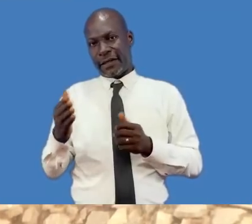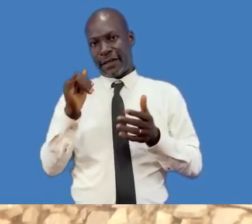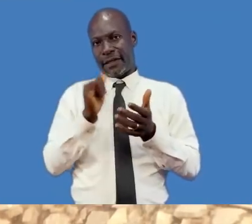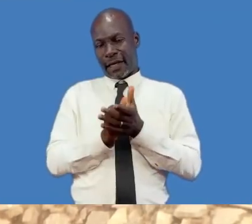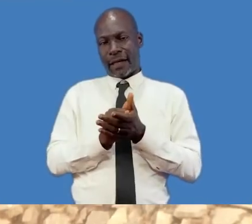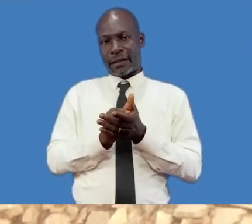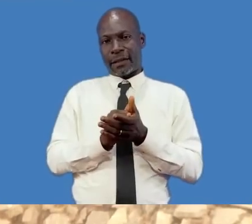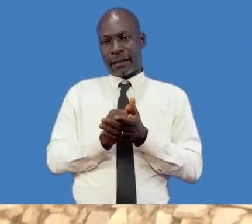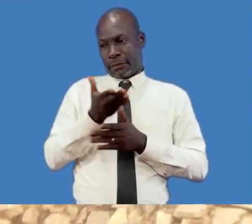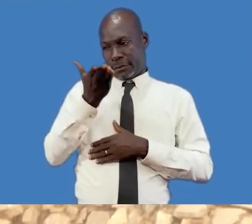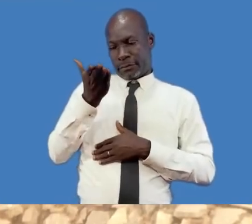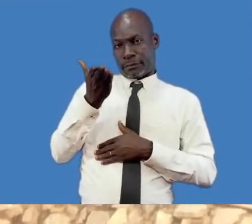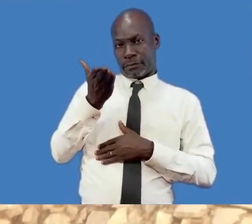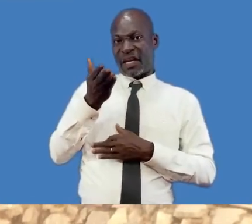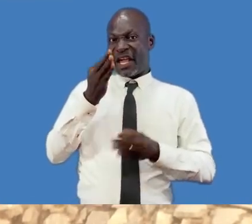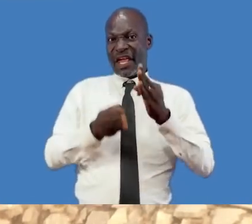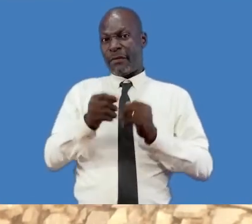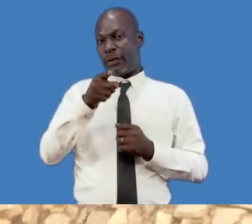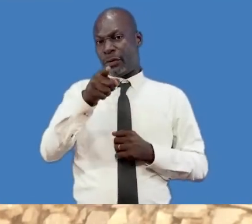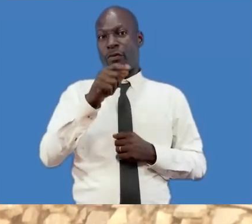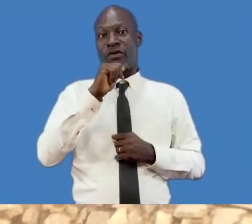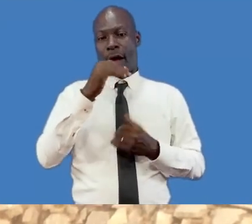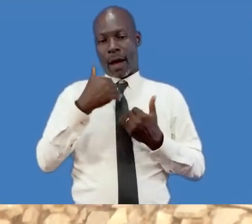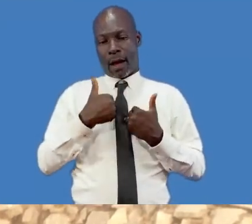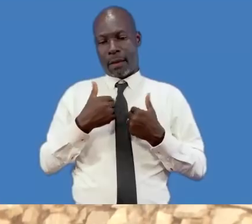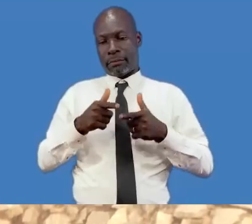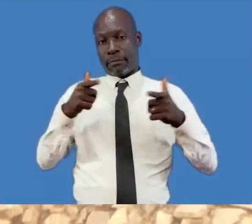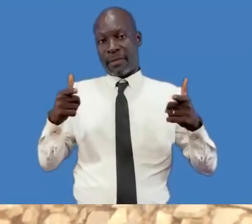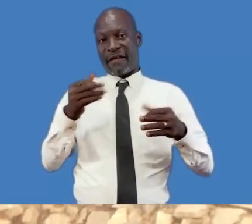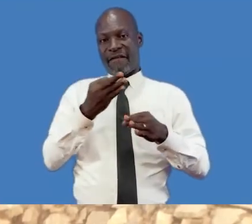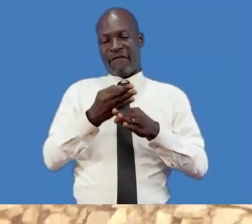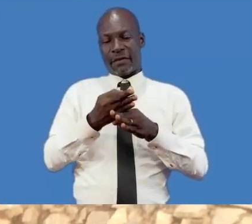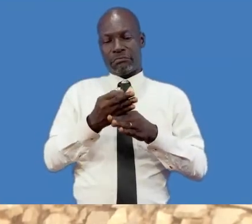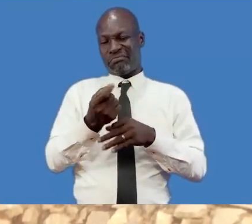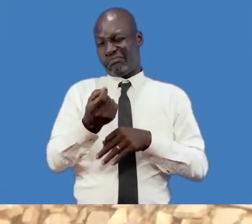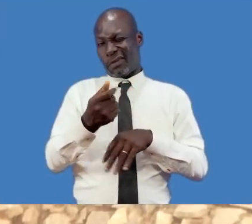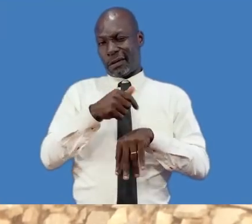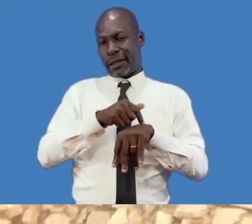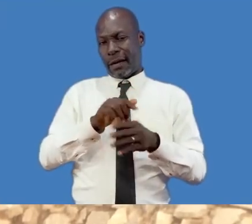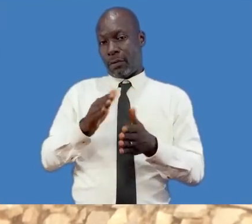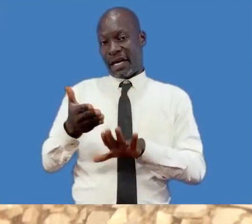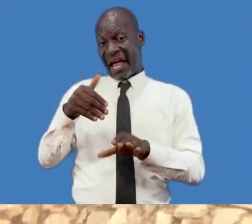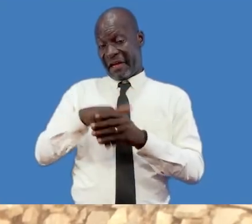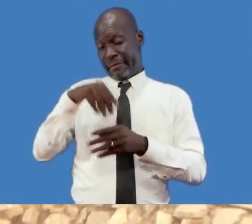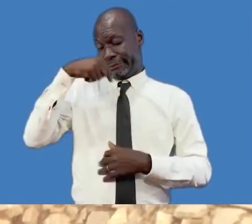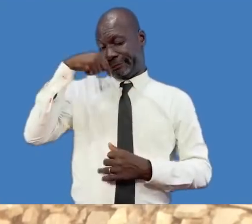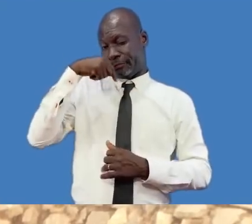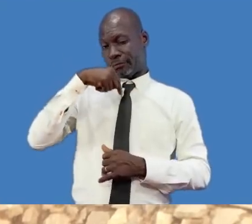dies se wan maintain wugidie no a wugidie no ebewu ewo wumu